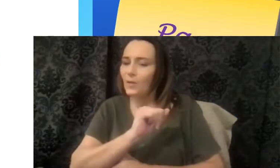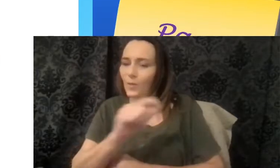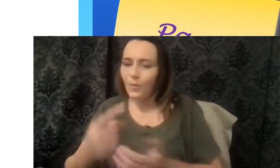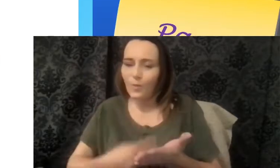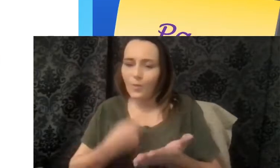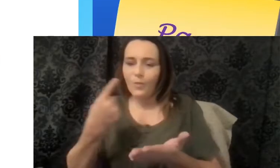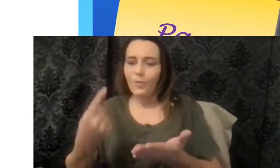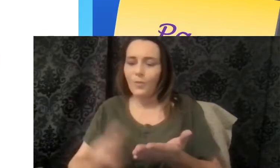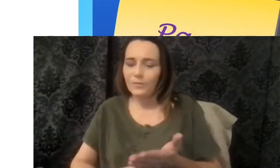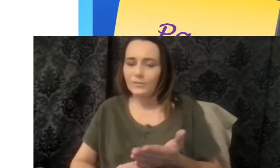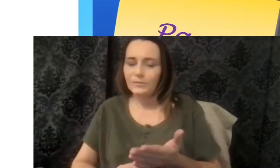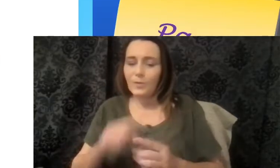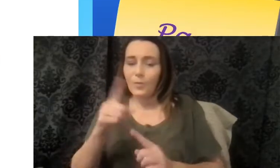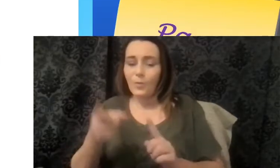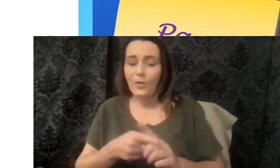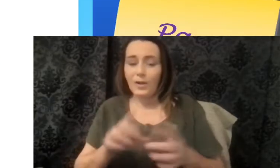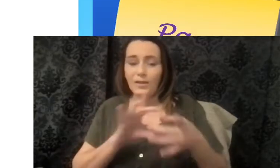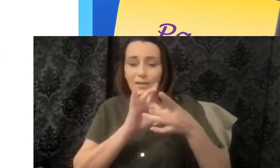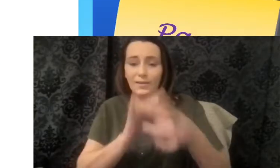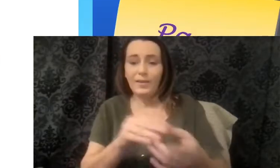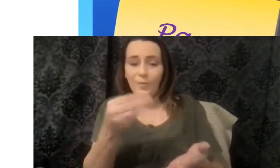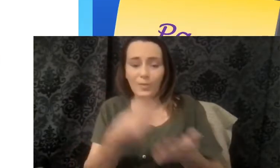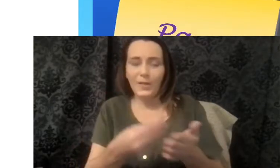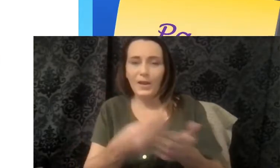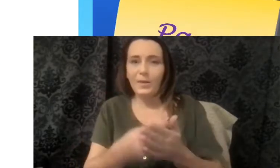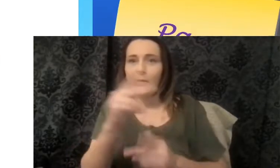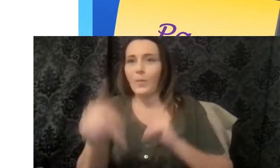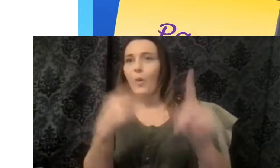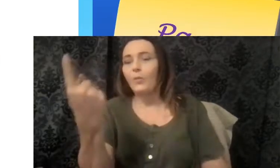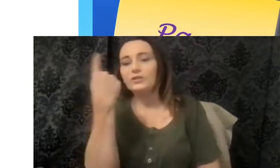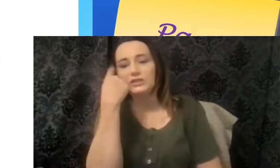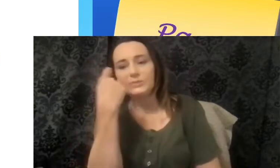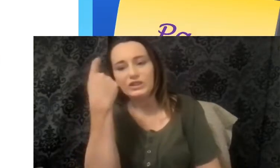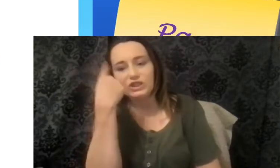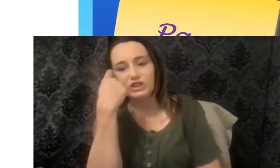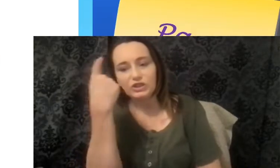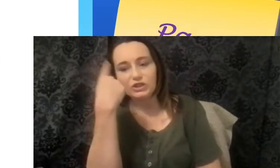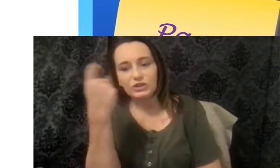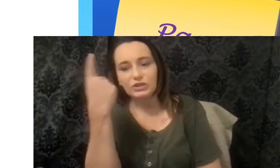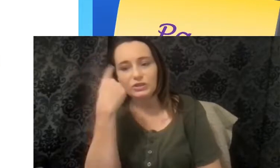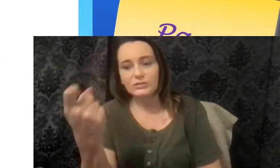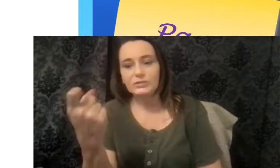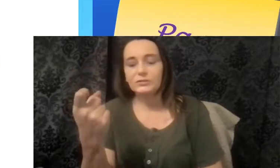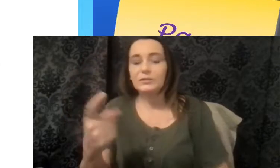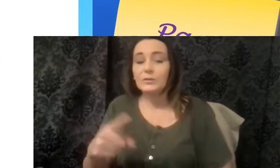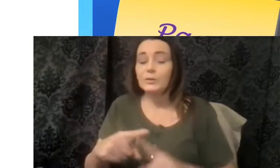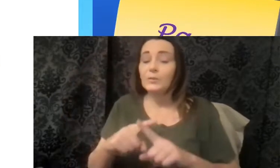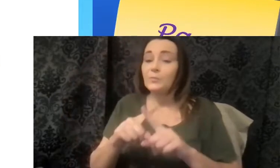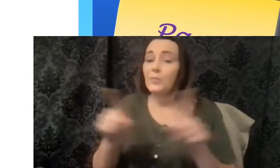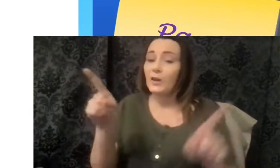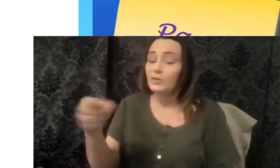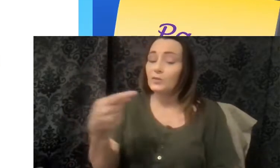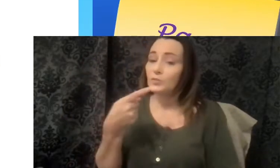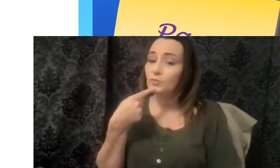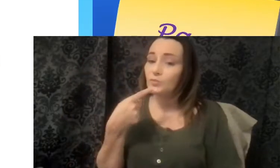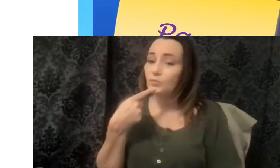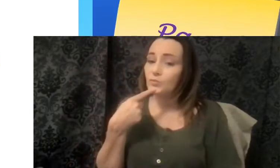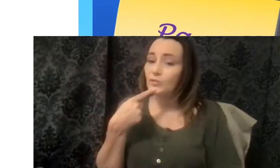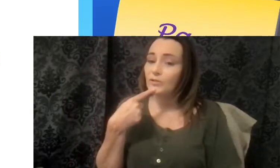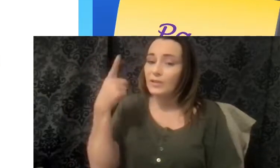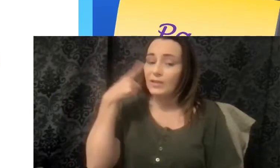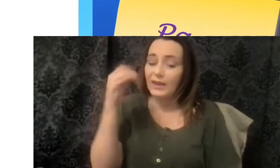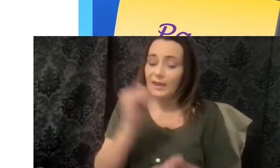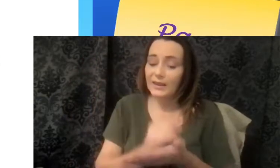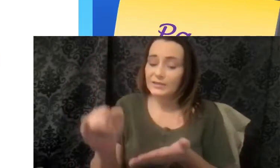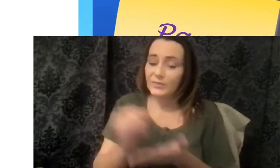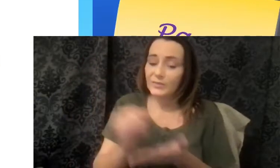money, there are always suspicions, right? But you were saying that the inspection clause found